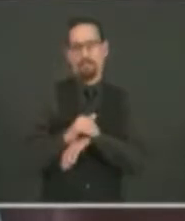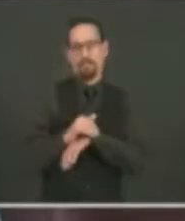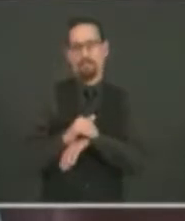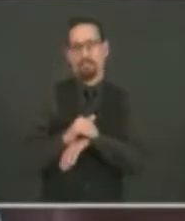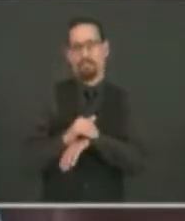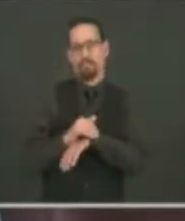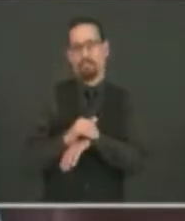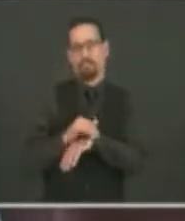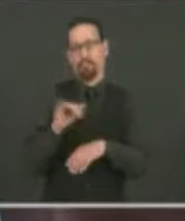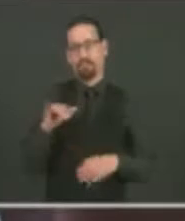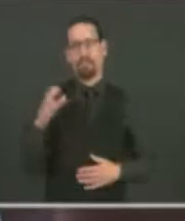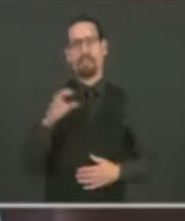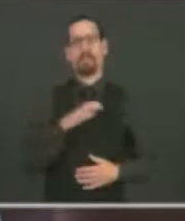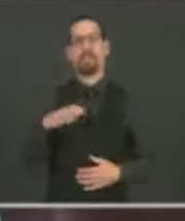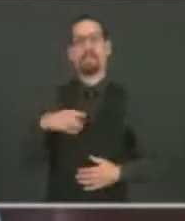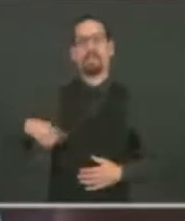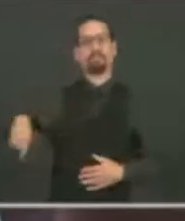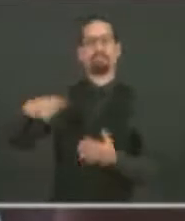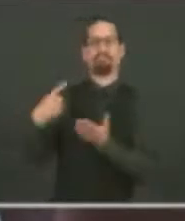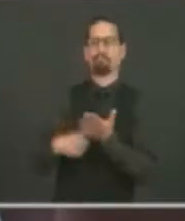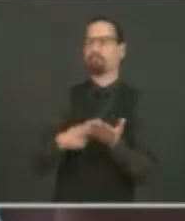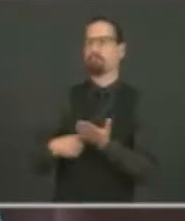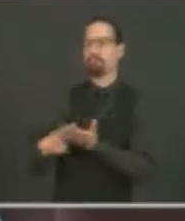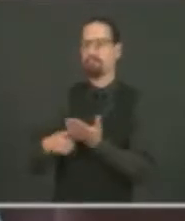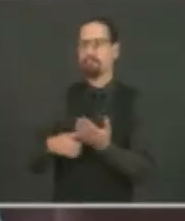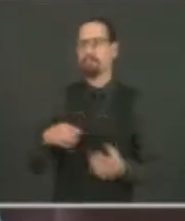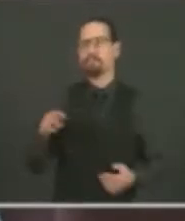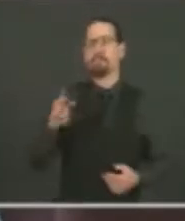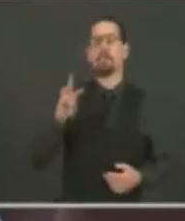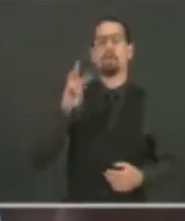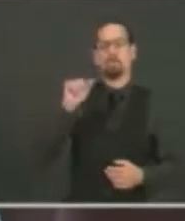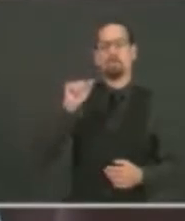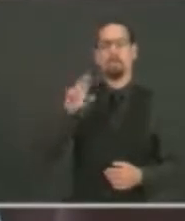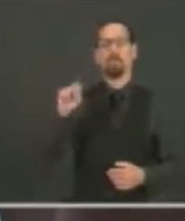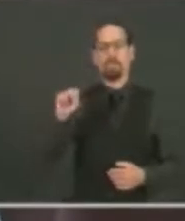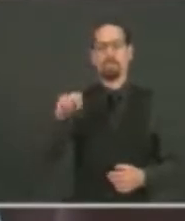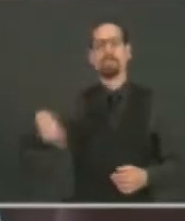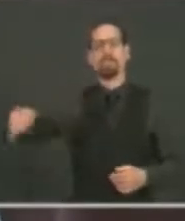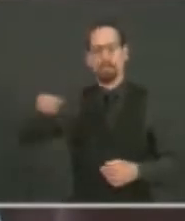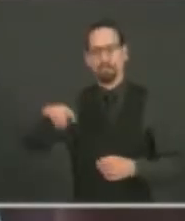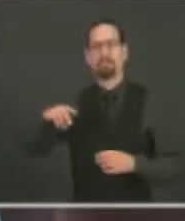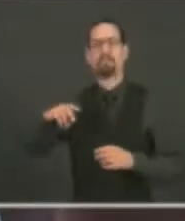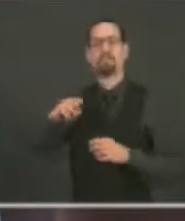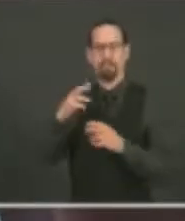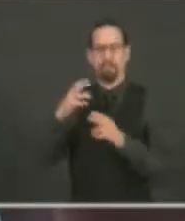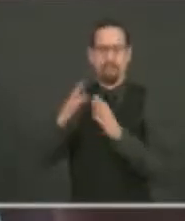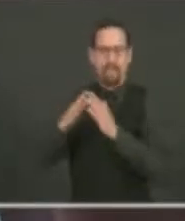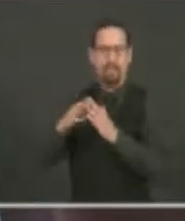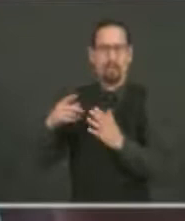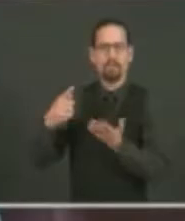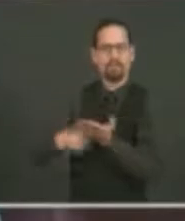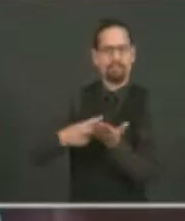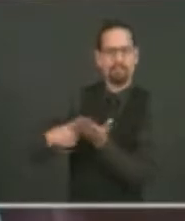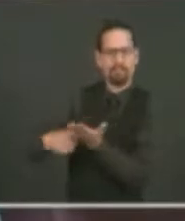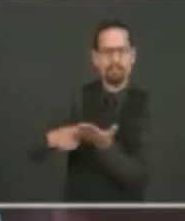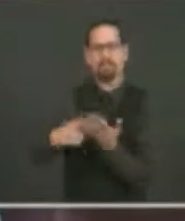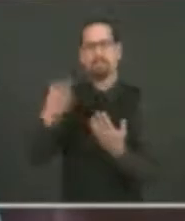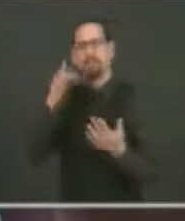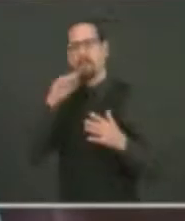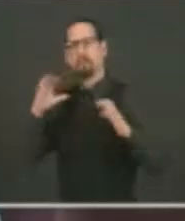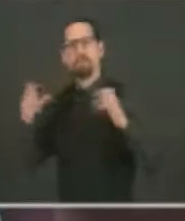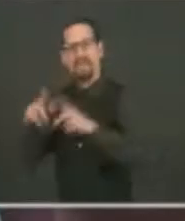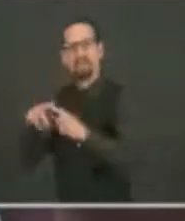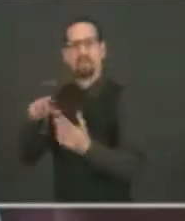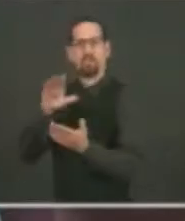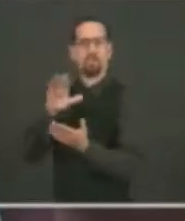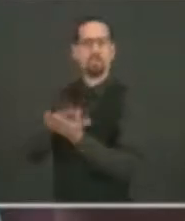Committee, for a minute, they were going to do the right thing and let the kids go back to school, and then they chose not to last